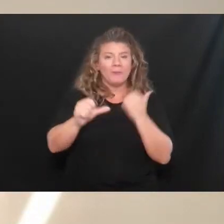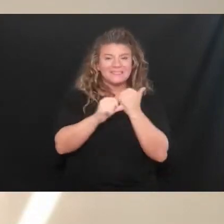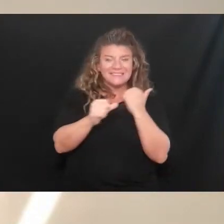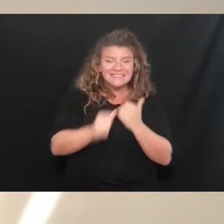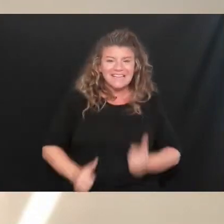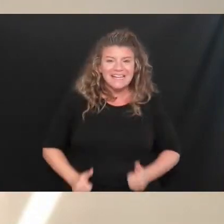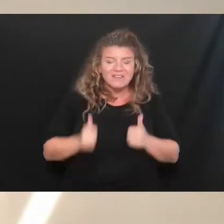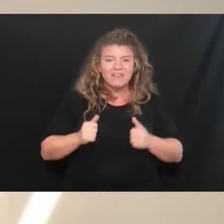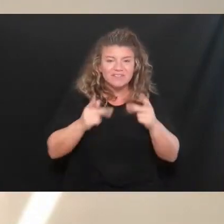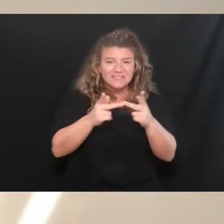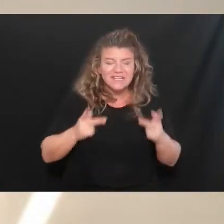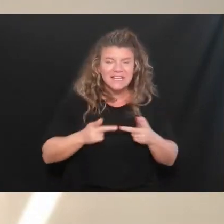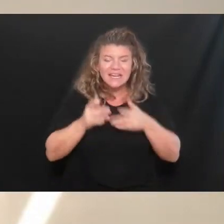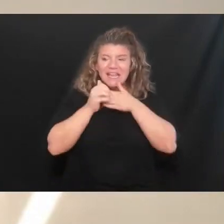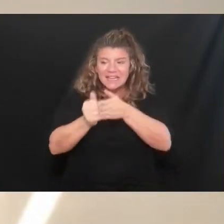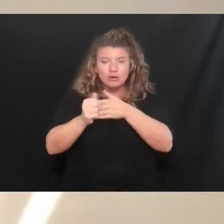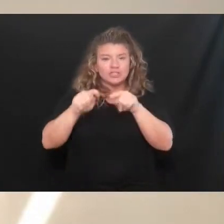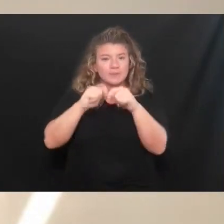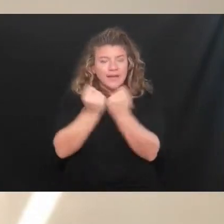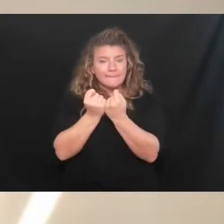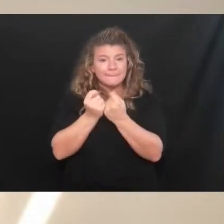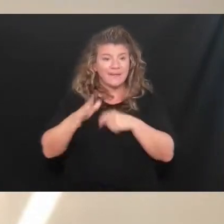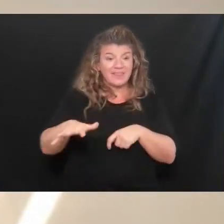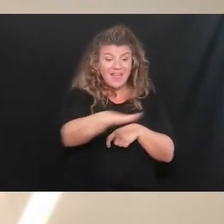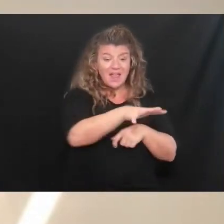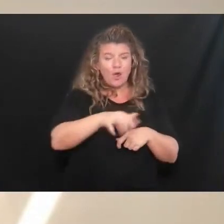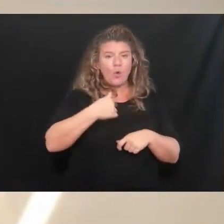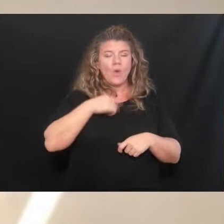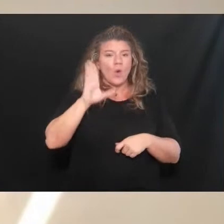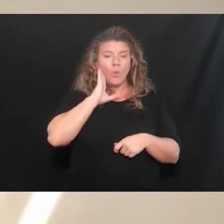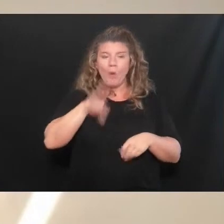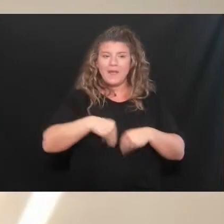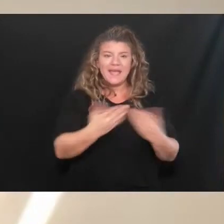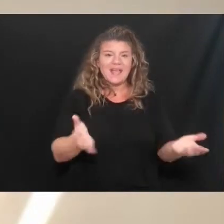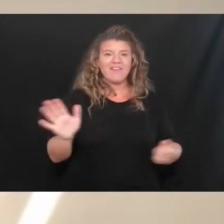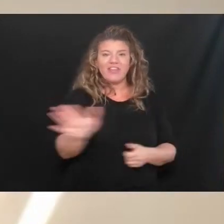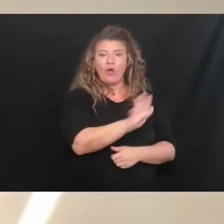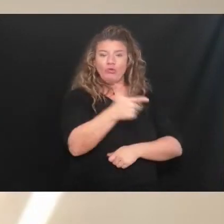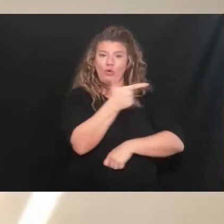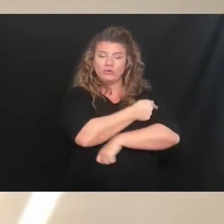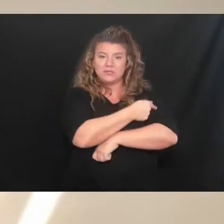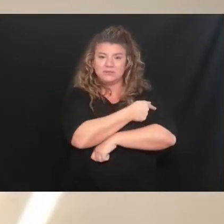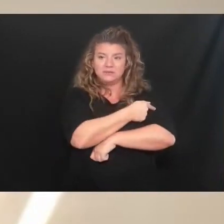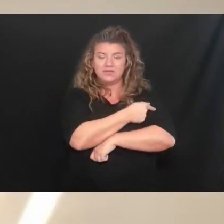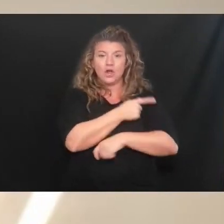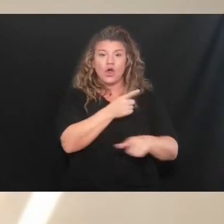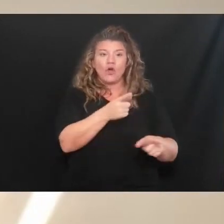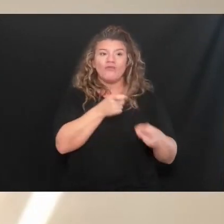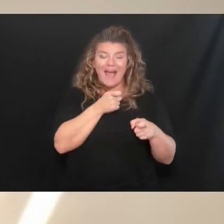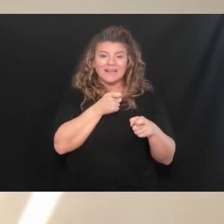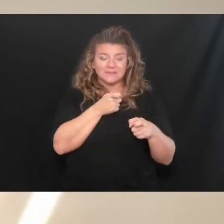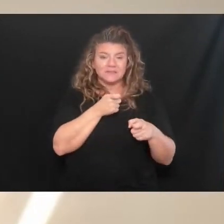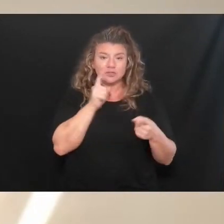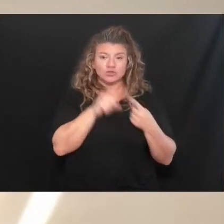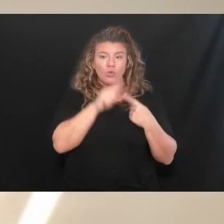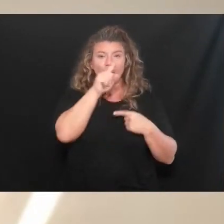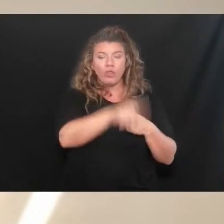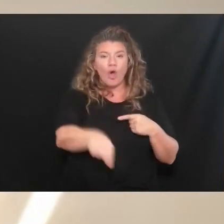living facility leadership team, we will be pushing out those doses quickly to